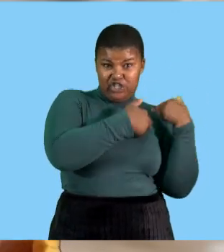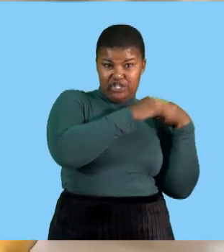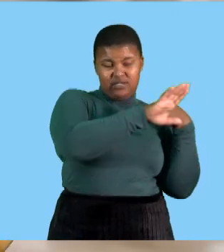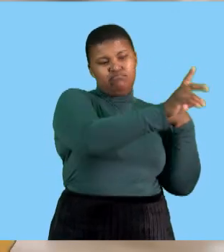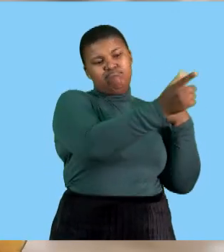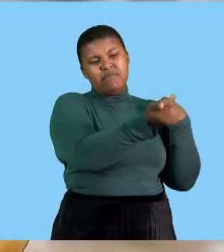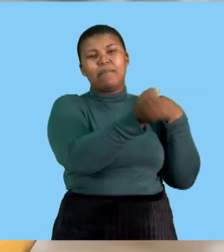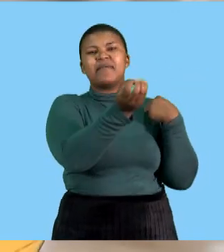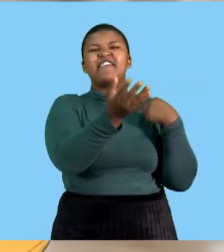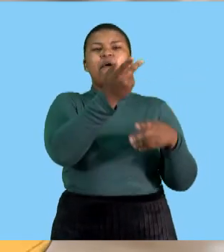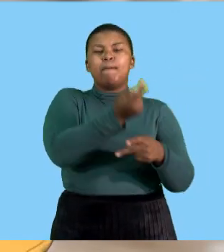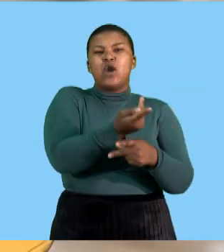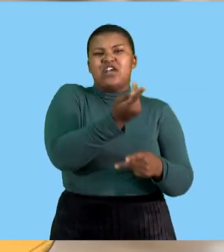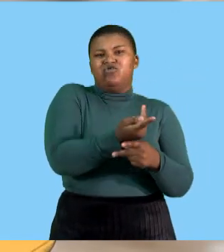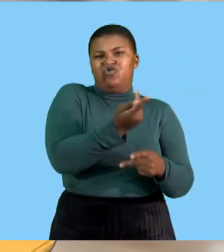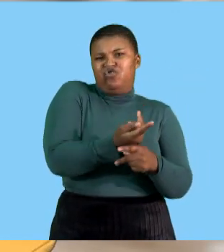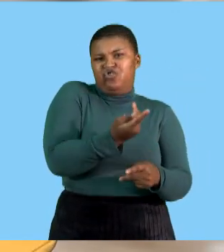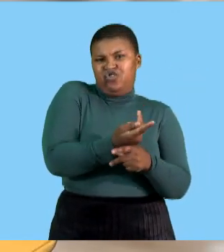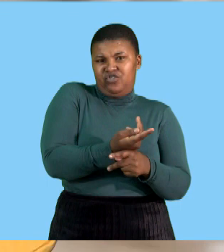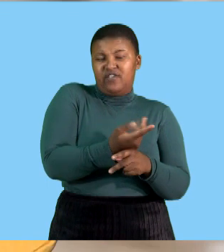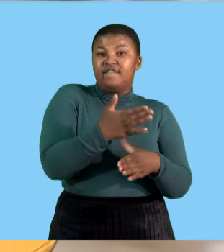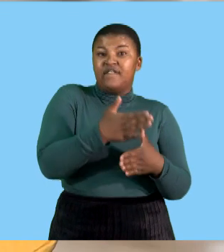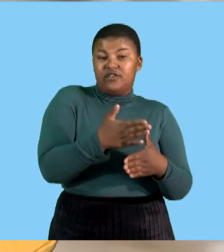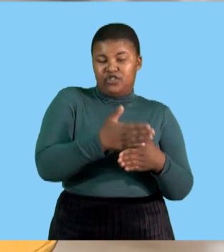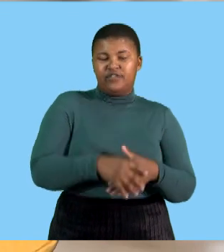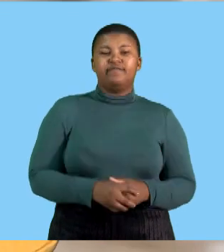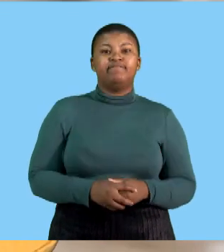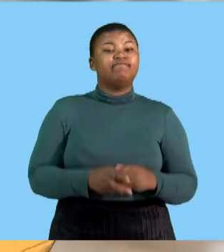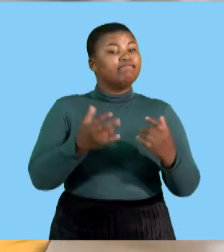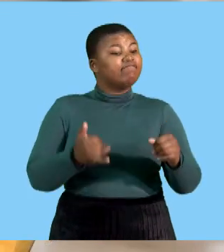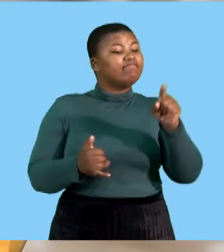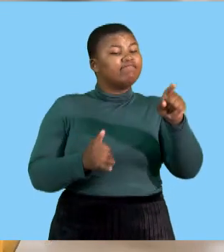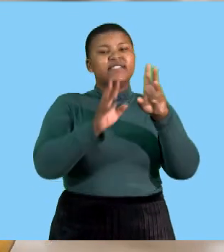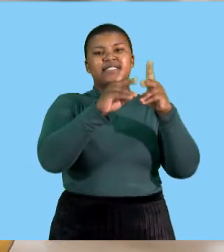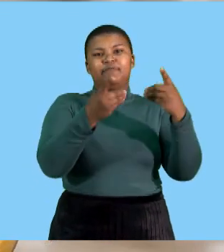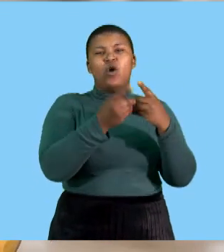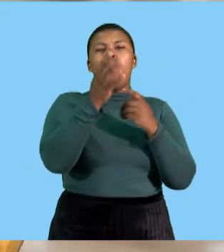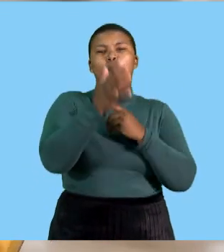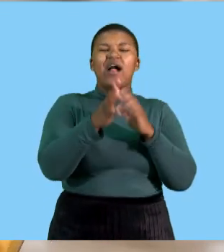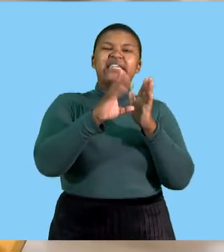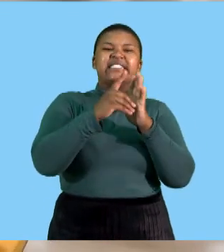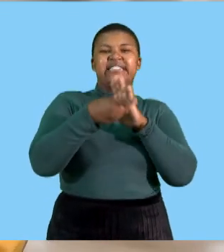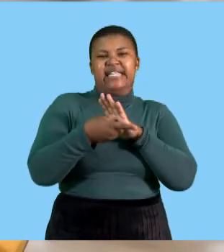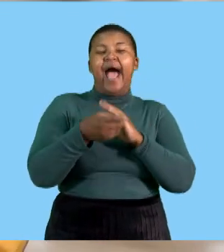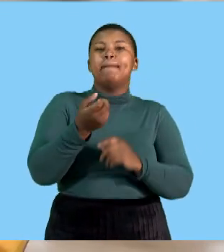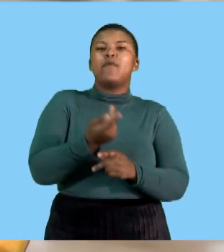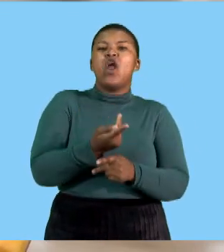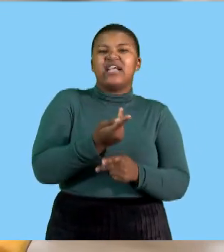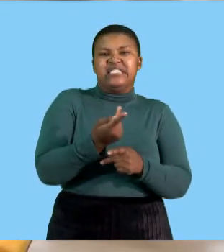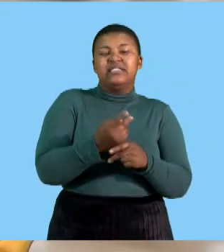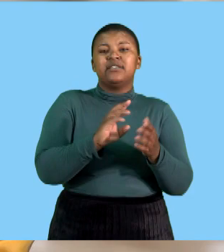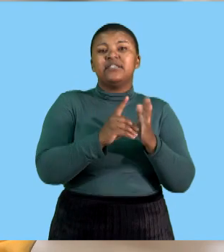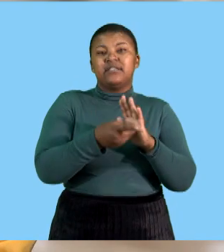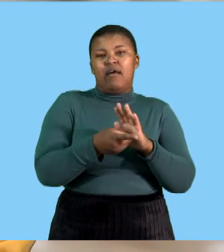to the production function, and the production department rather will then make an initial design of the